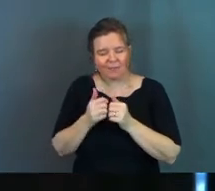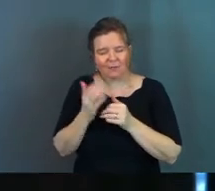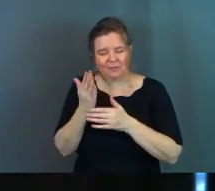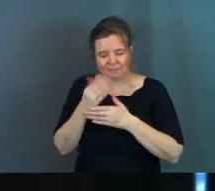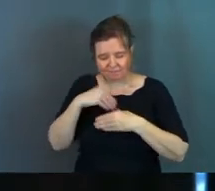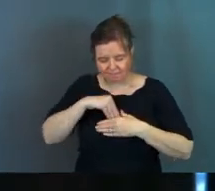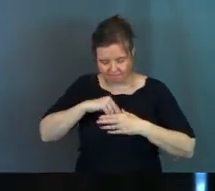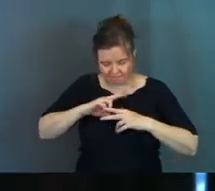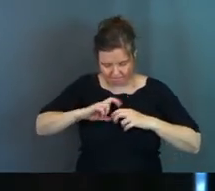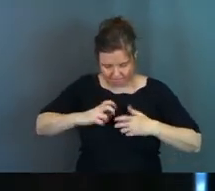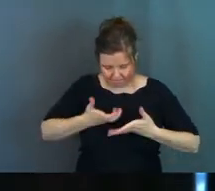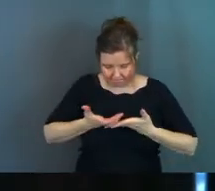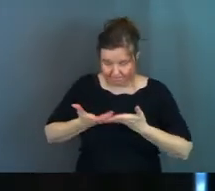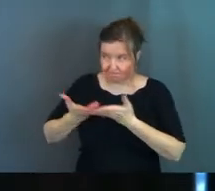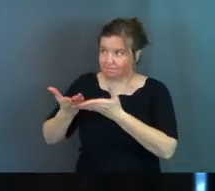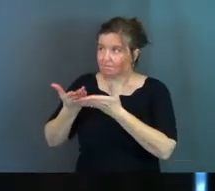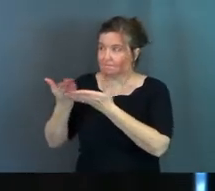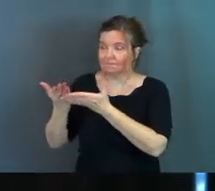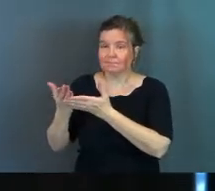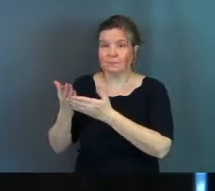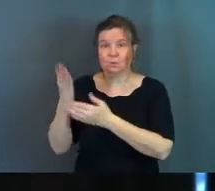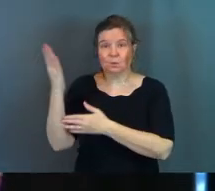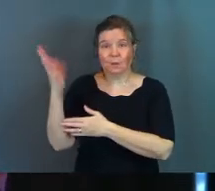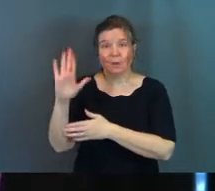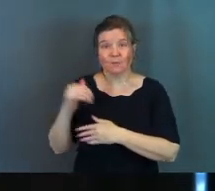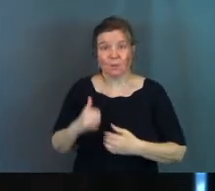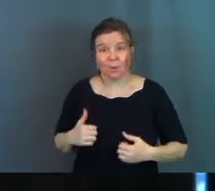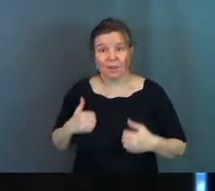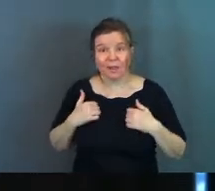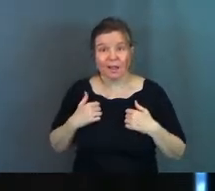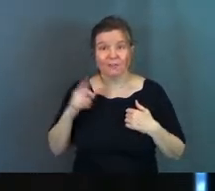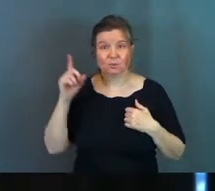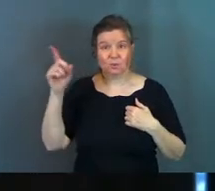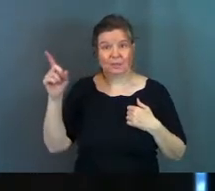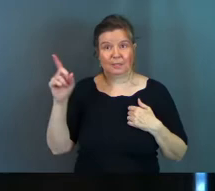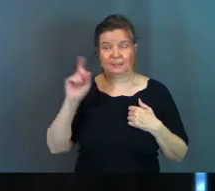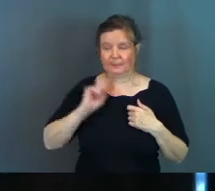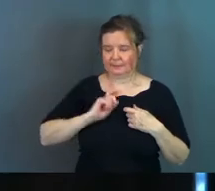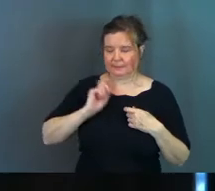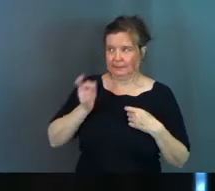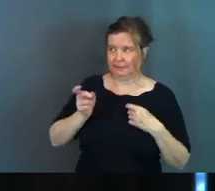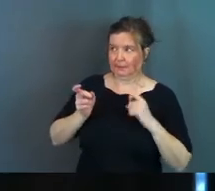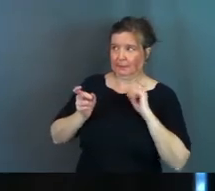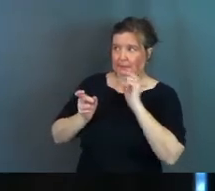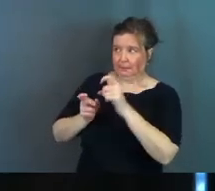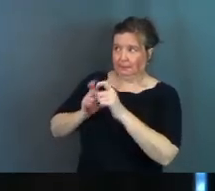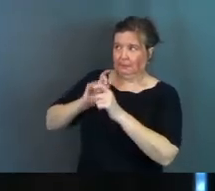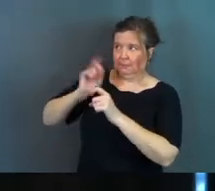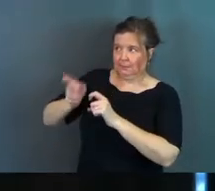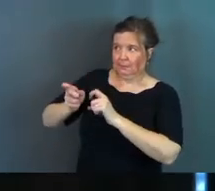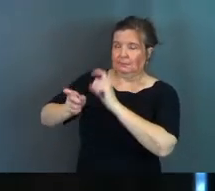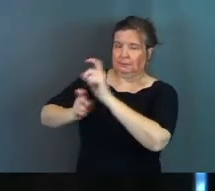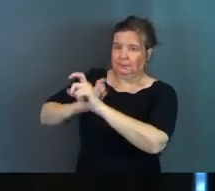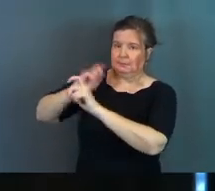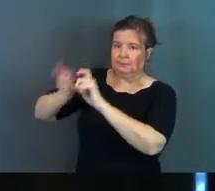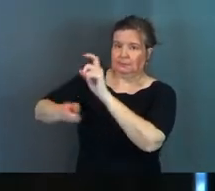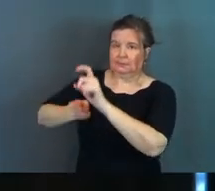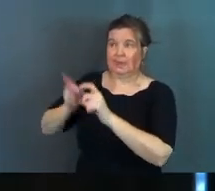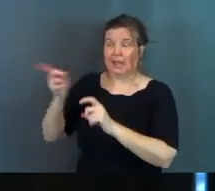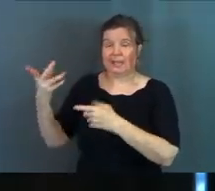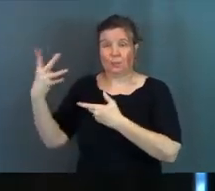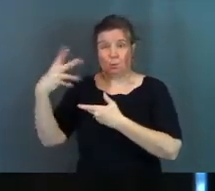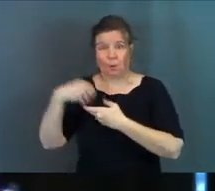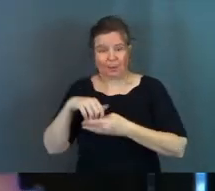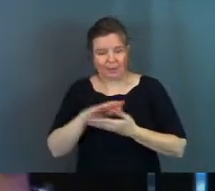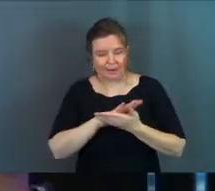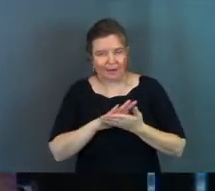inch of our house to him, every inch of your life to him. And he will come in gently as a gentleman. And you